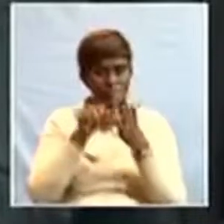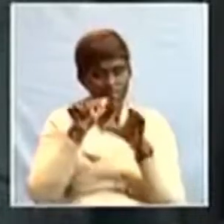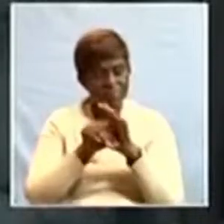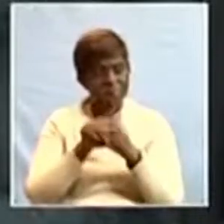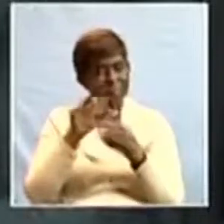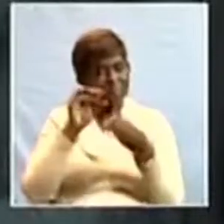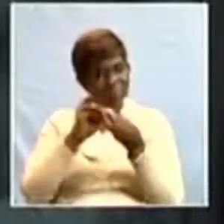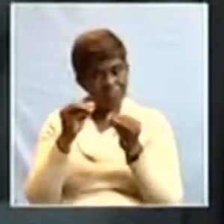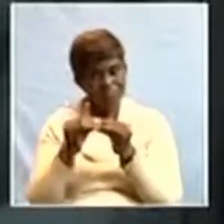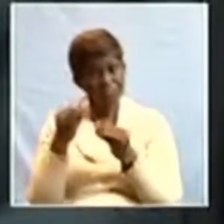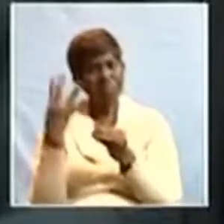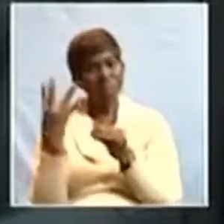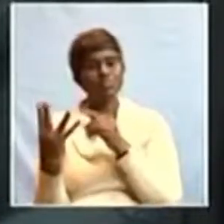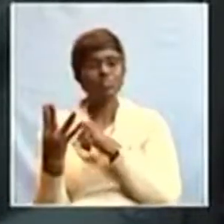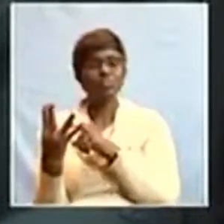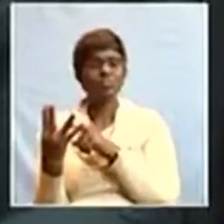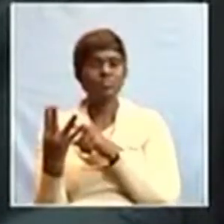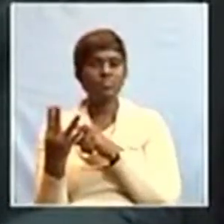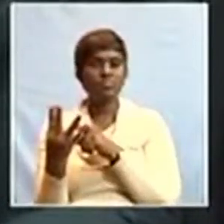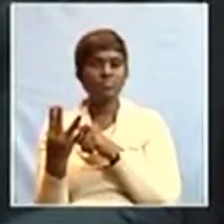4.